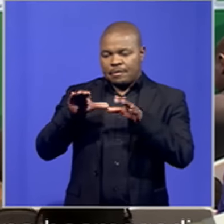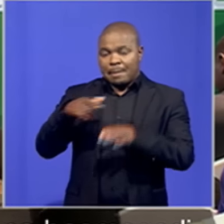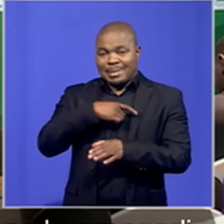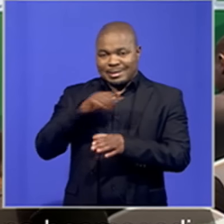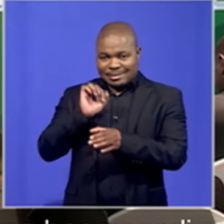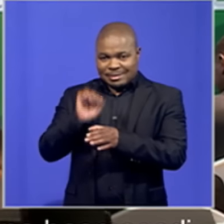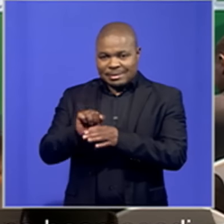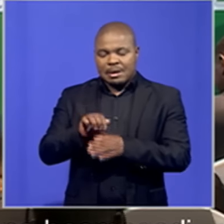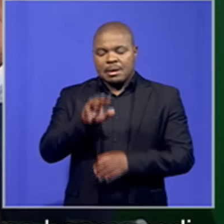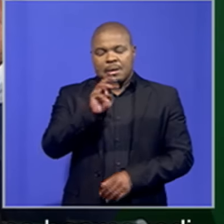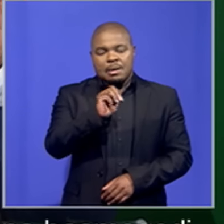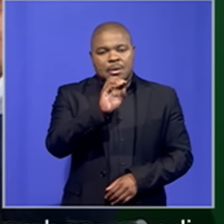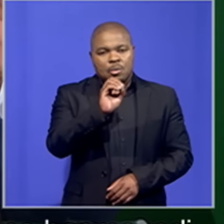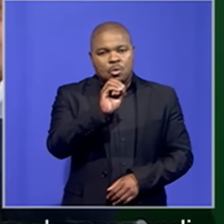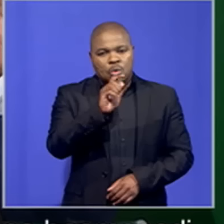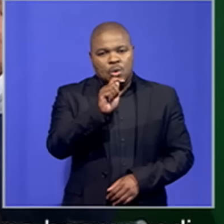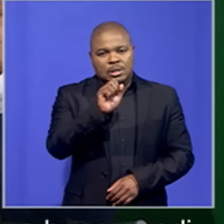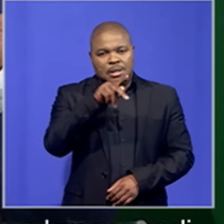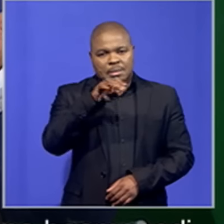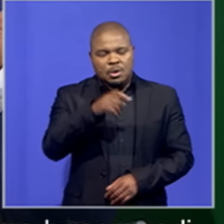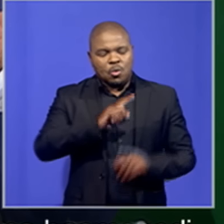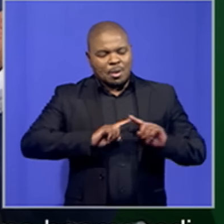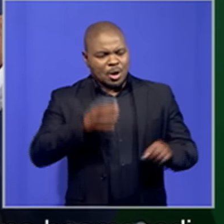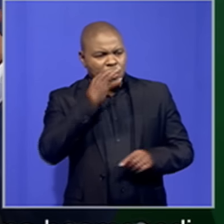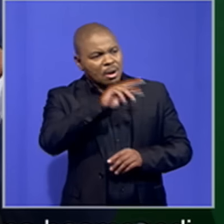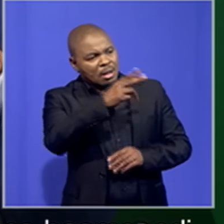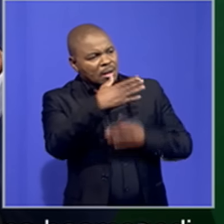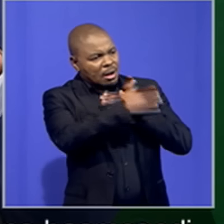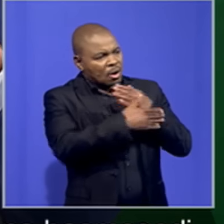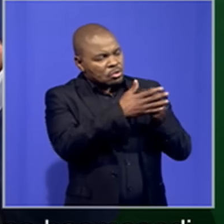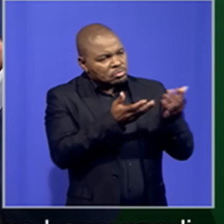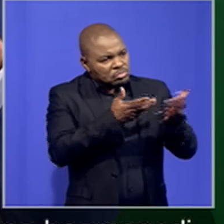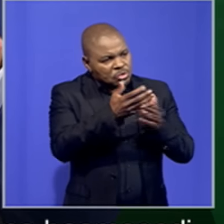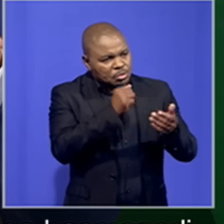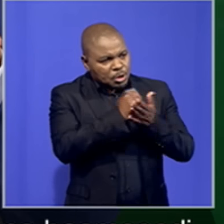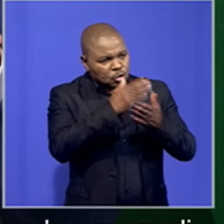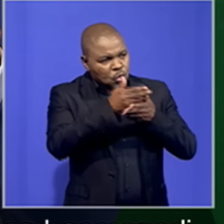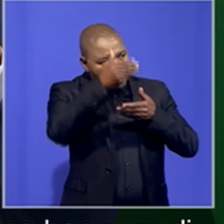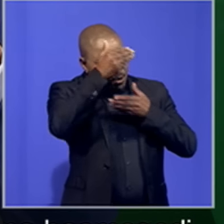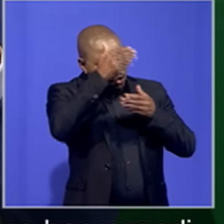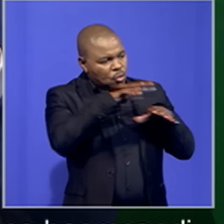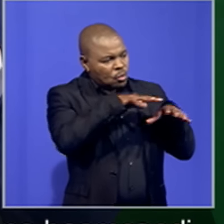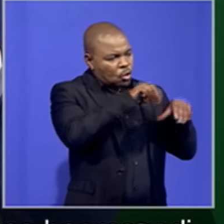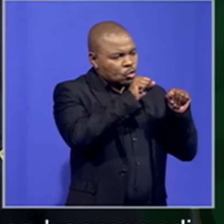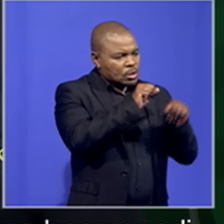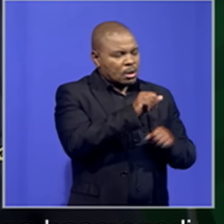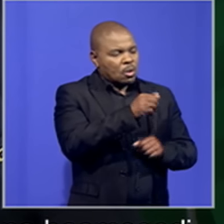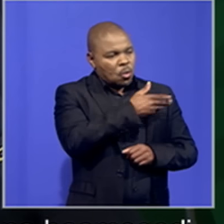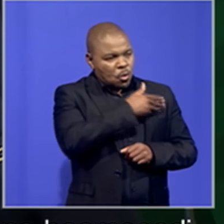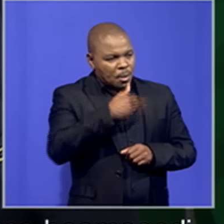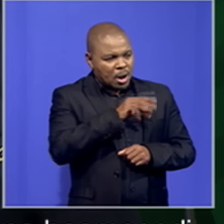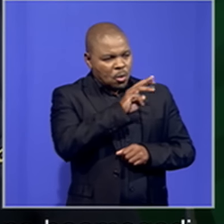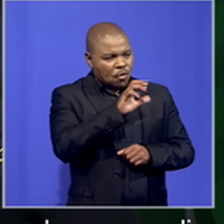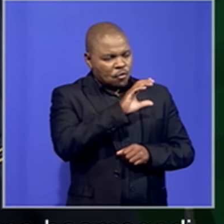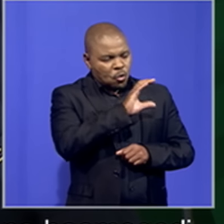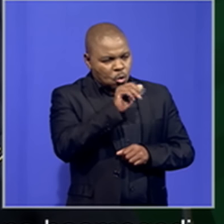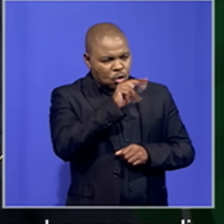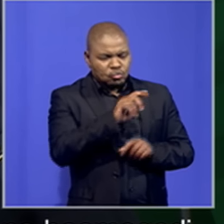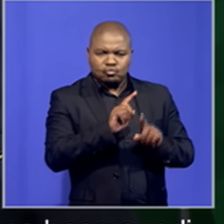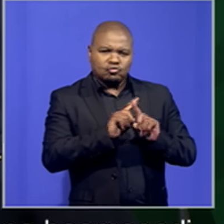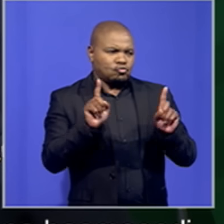Motsepe o gareditse dipego tsa gore ba buisana le dinaga tse di mmalwa go thibela moroko go nna baamogedi ba kgaisano ya monongwaga ya